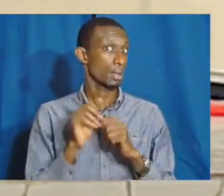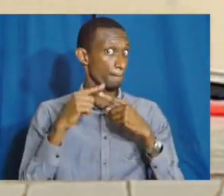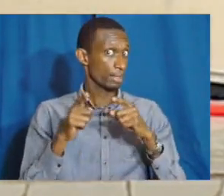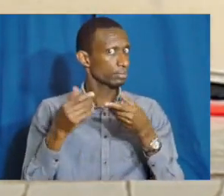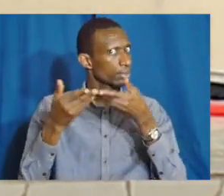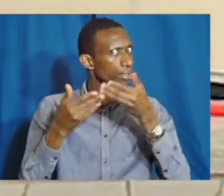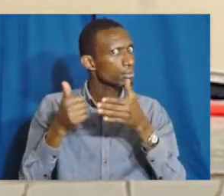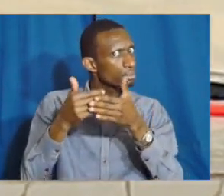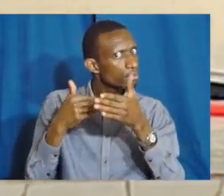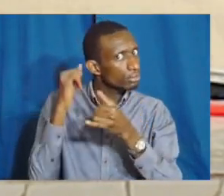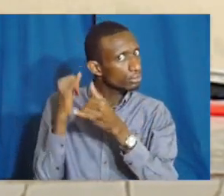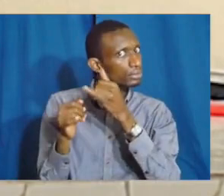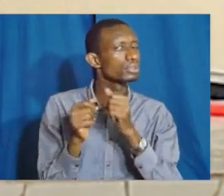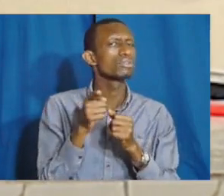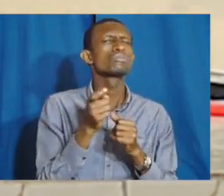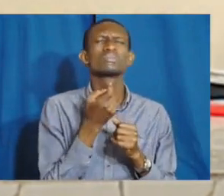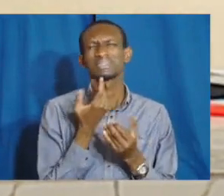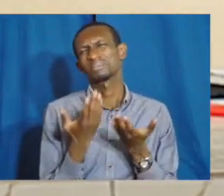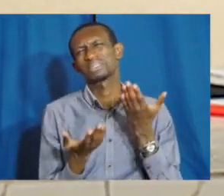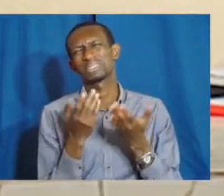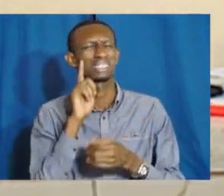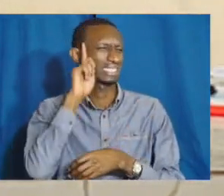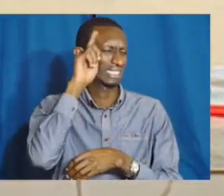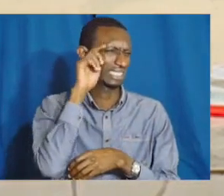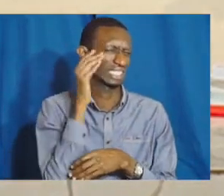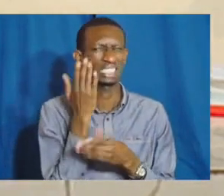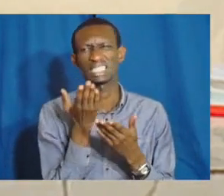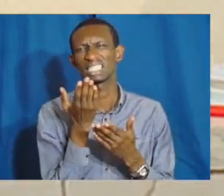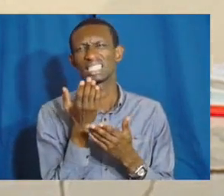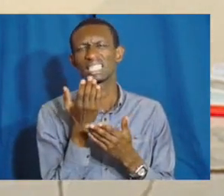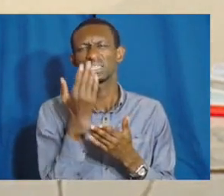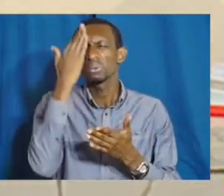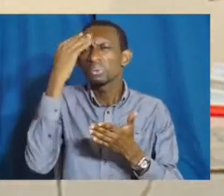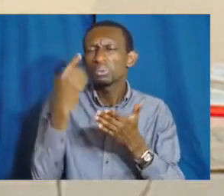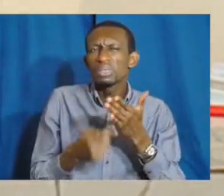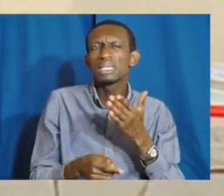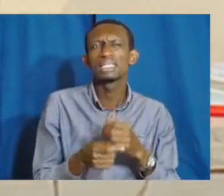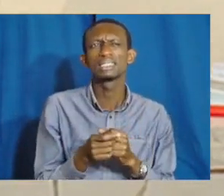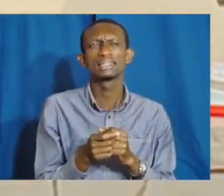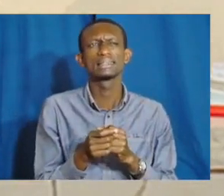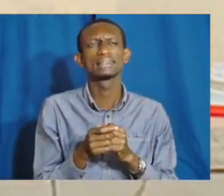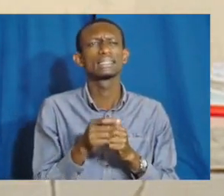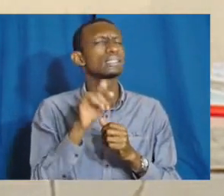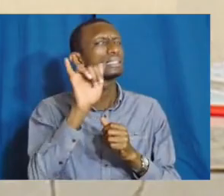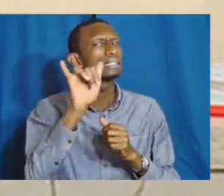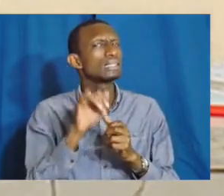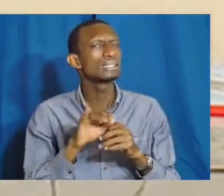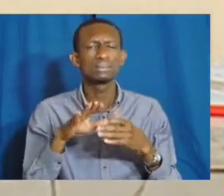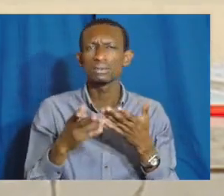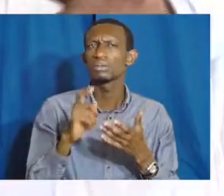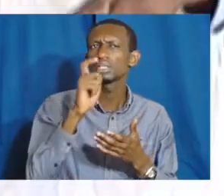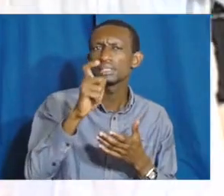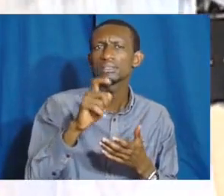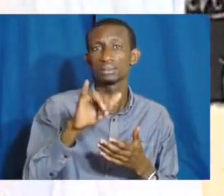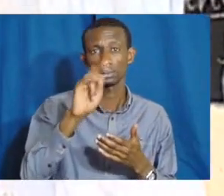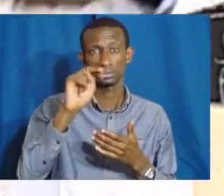may ask yourself, y-intercept, what is that? Or x-intercept, what is that? At the end of this question,